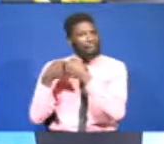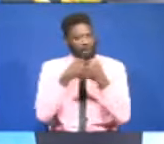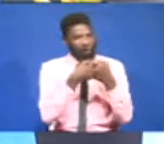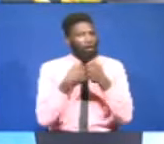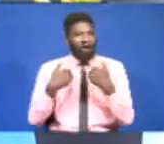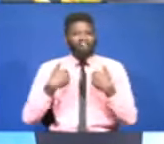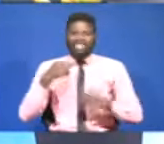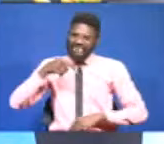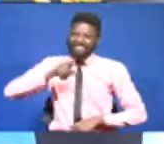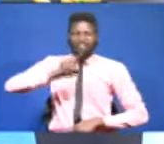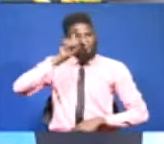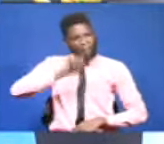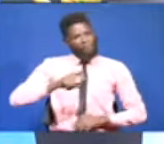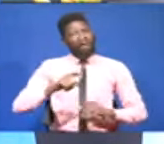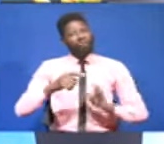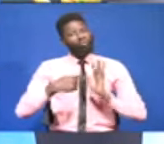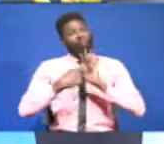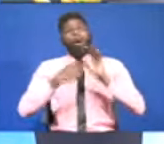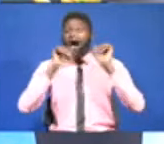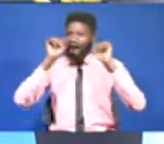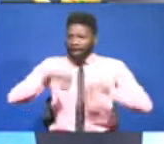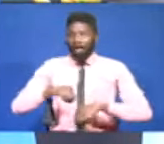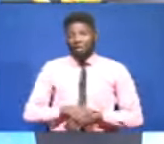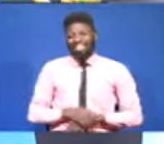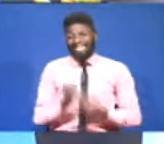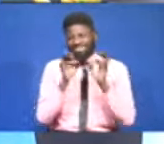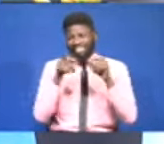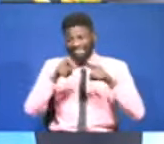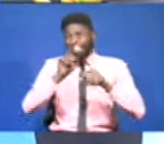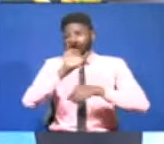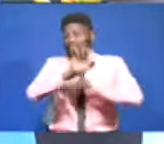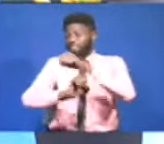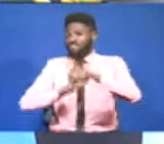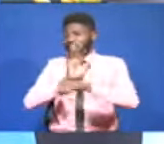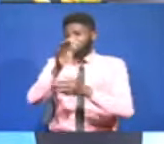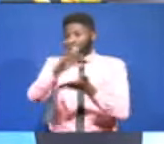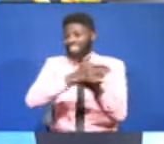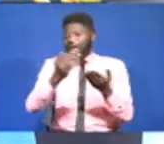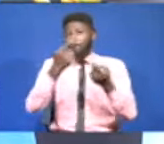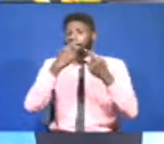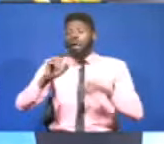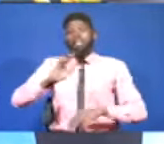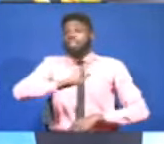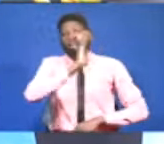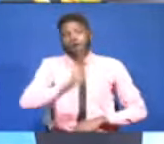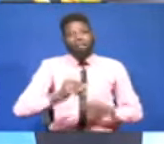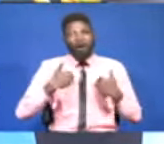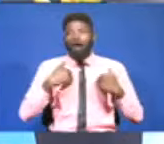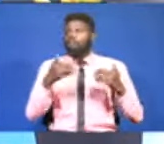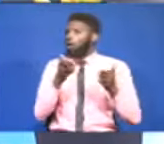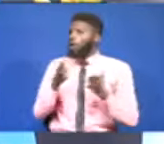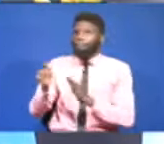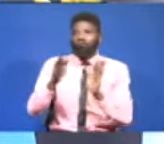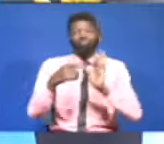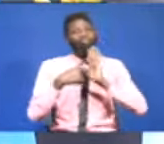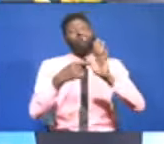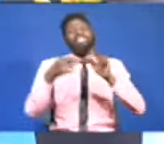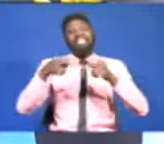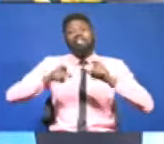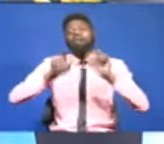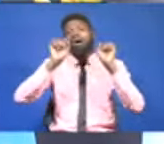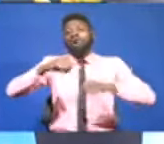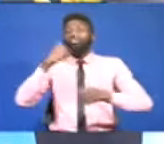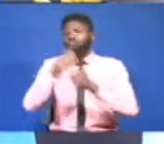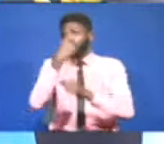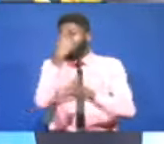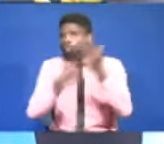yourself. So if you're in the film industry and you've never really gotten a chance to really showcase what you can do, it becomes hard to actually